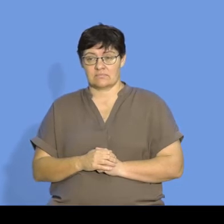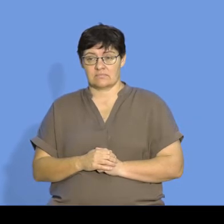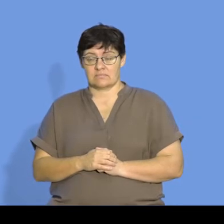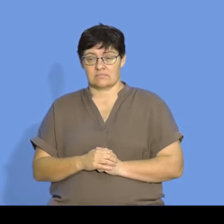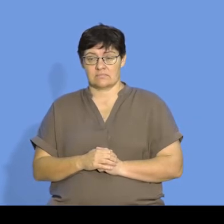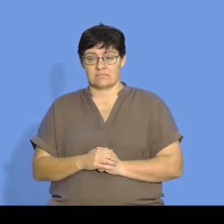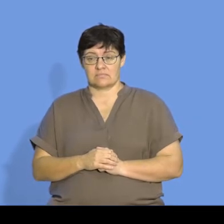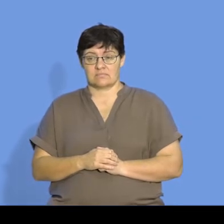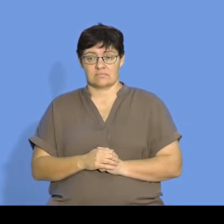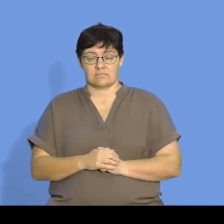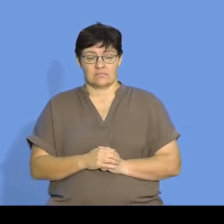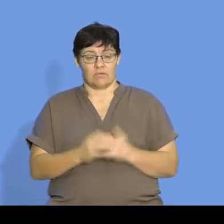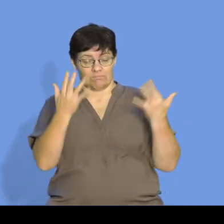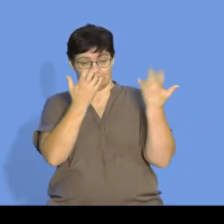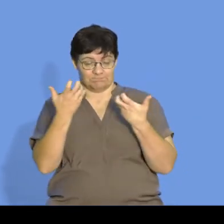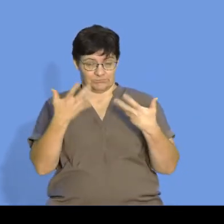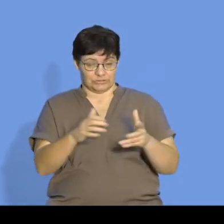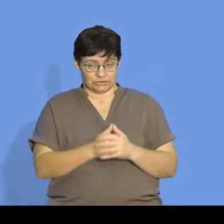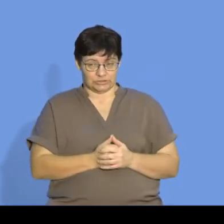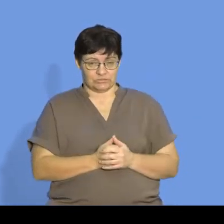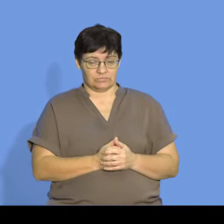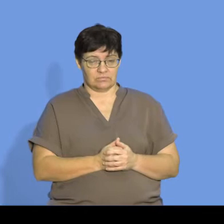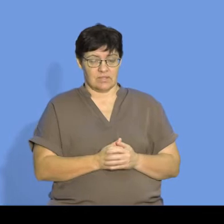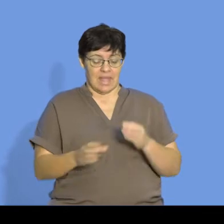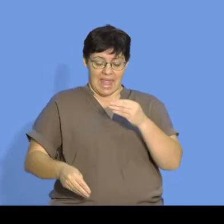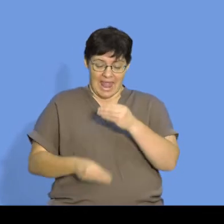Okay, take your 9,700 that we have, that we've